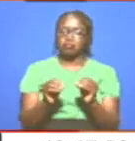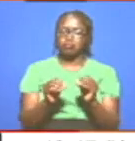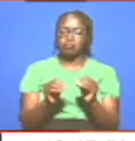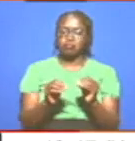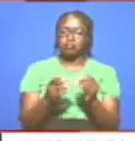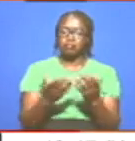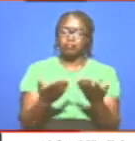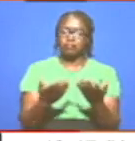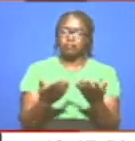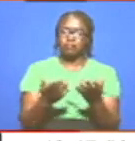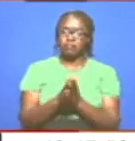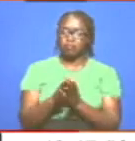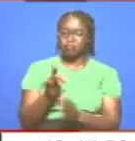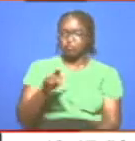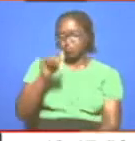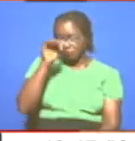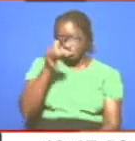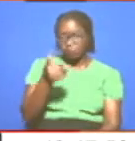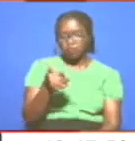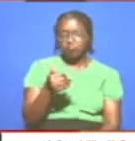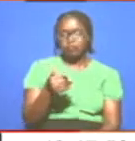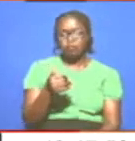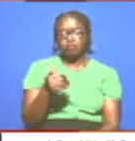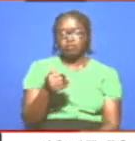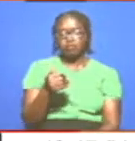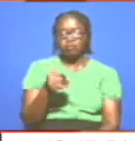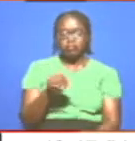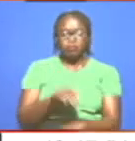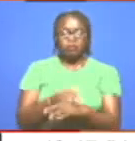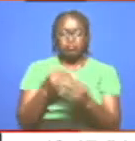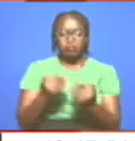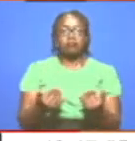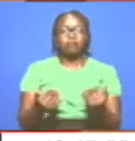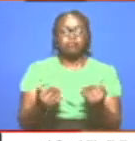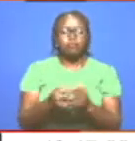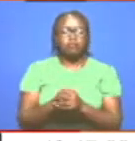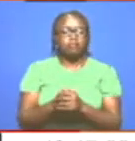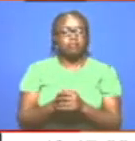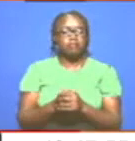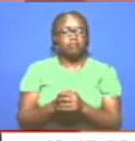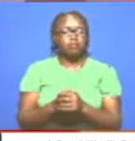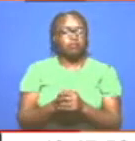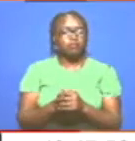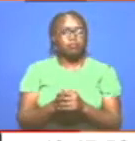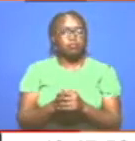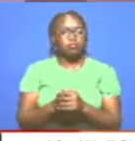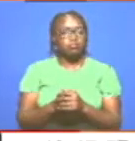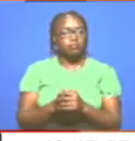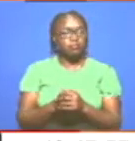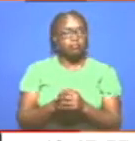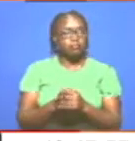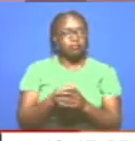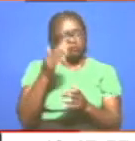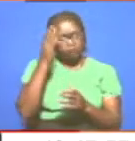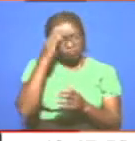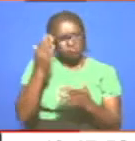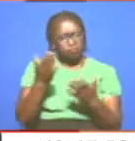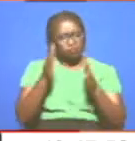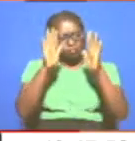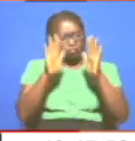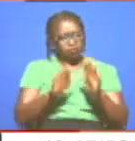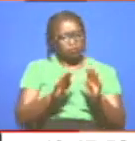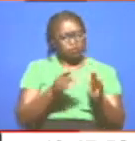this elite, it will be a good thing, yeah. And Kennedy, you know how important that kind of league